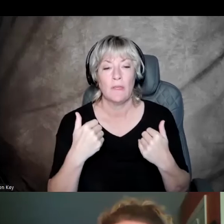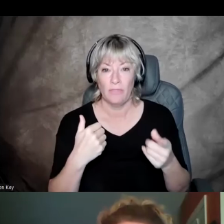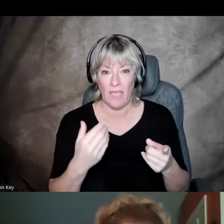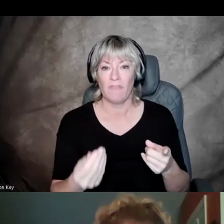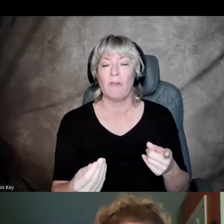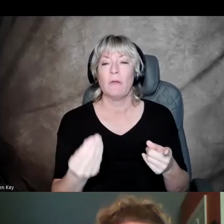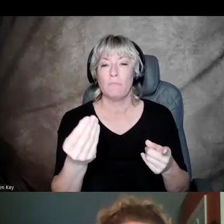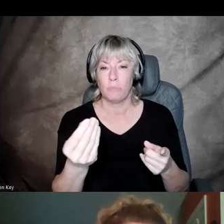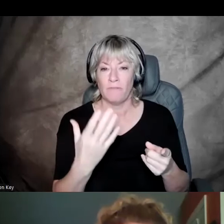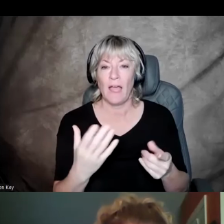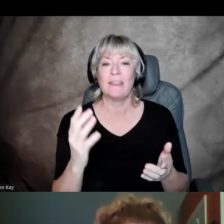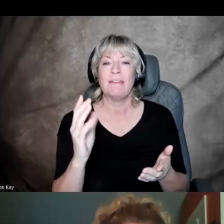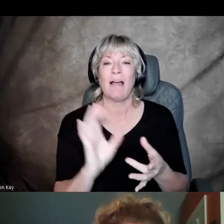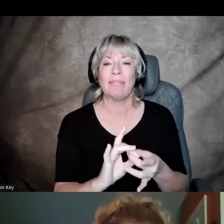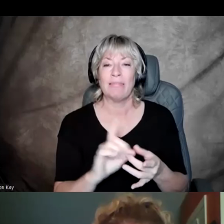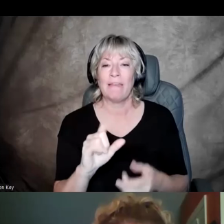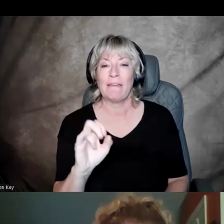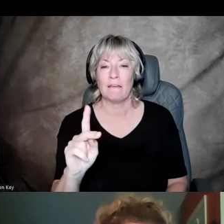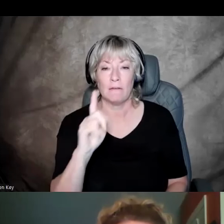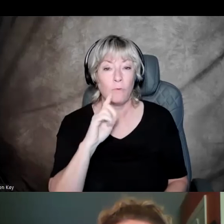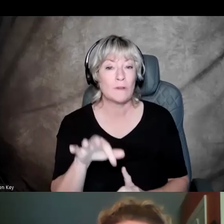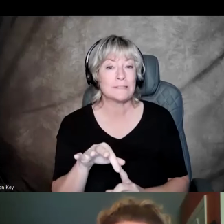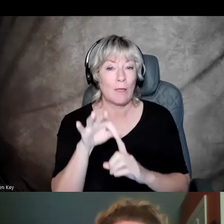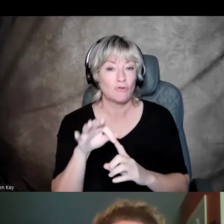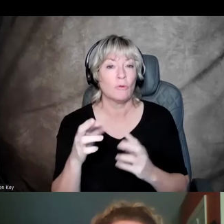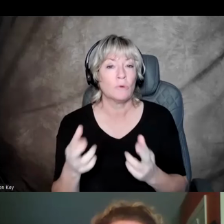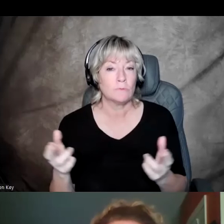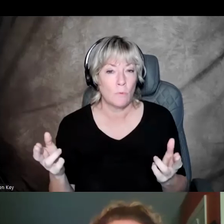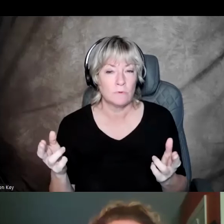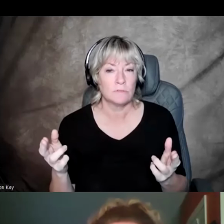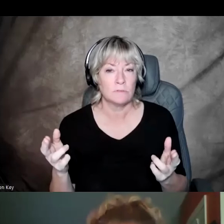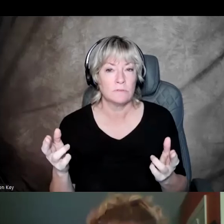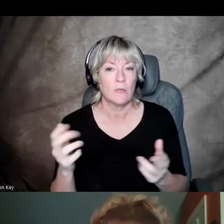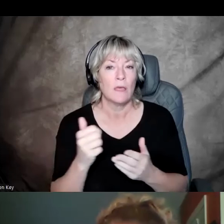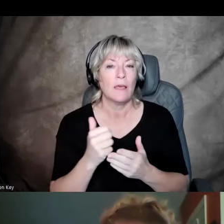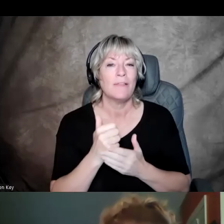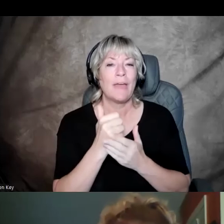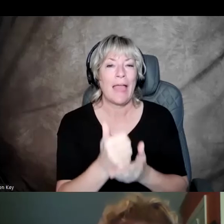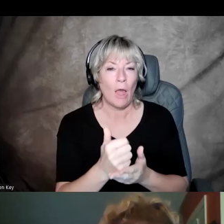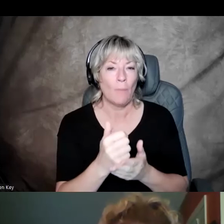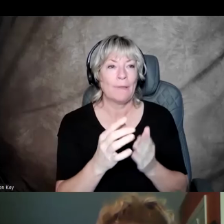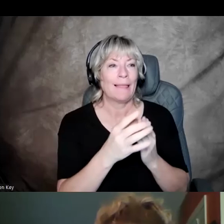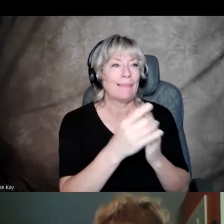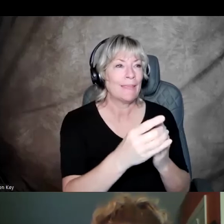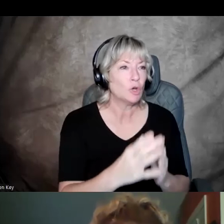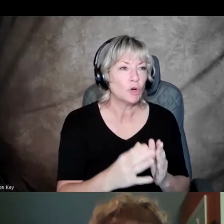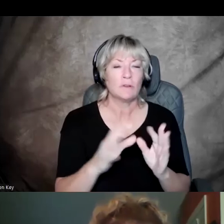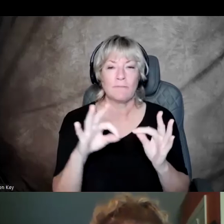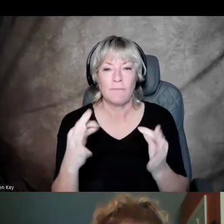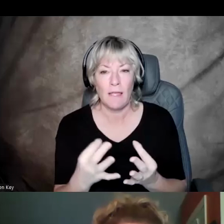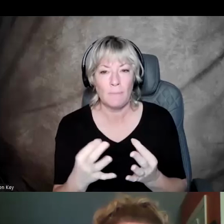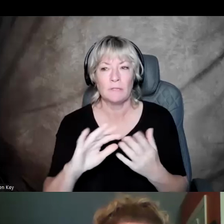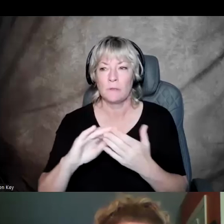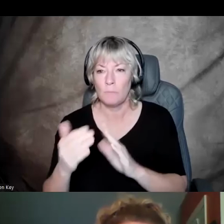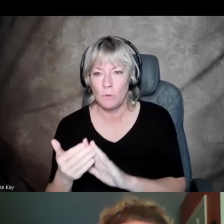provided a link of special resources that help leaders and families and